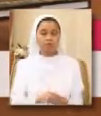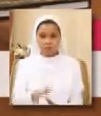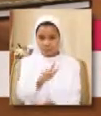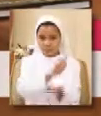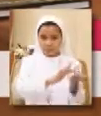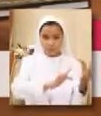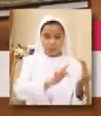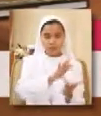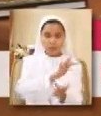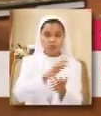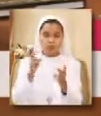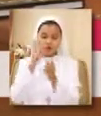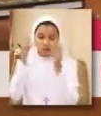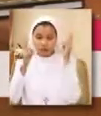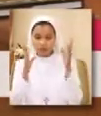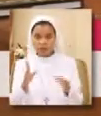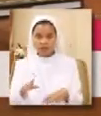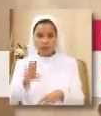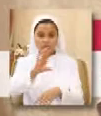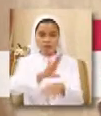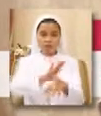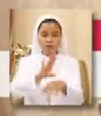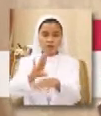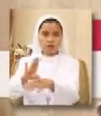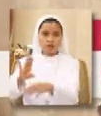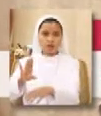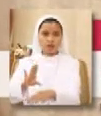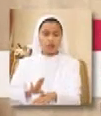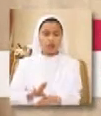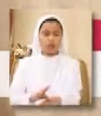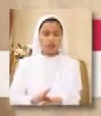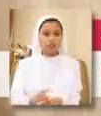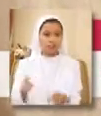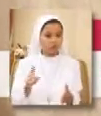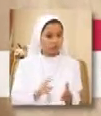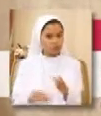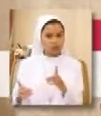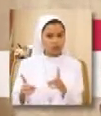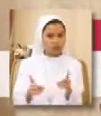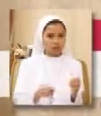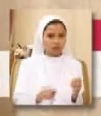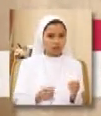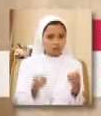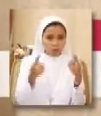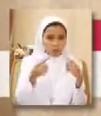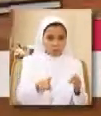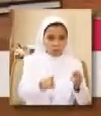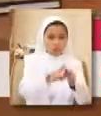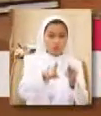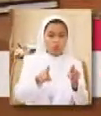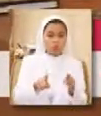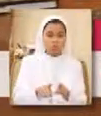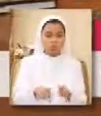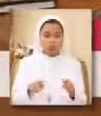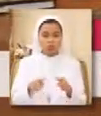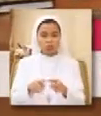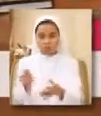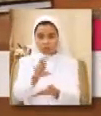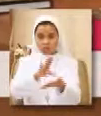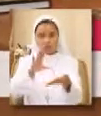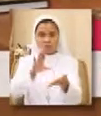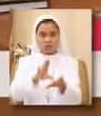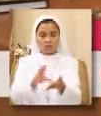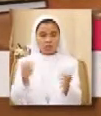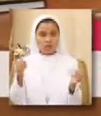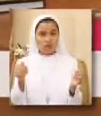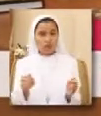and I've been moving around. Sure. At the moment, parishes. I've been visiting parishes, and well, actually, what I did mean is to go also